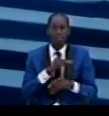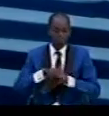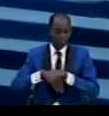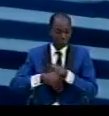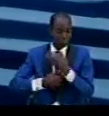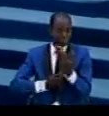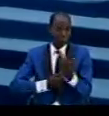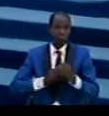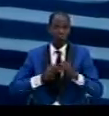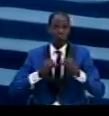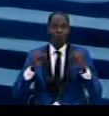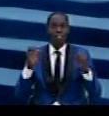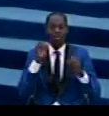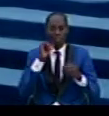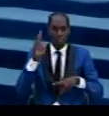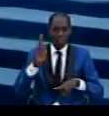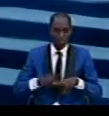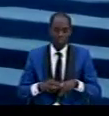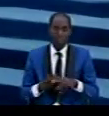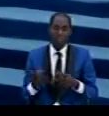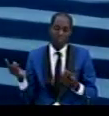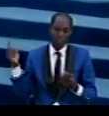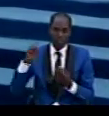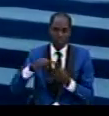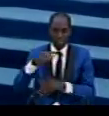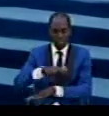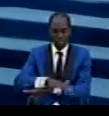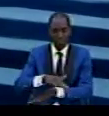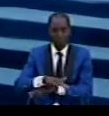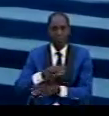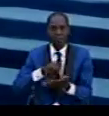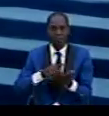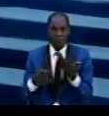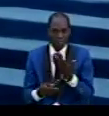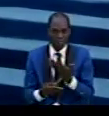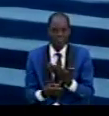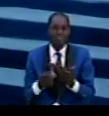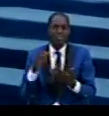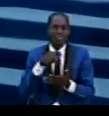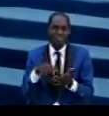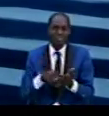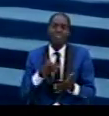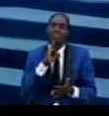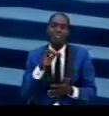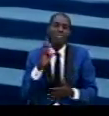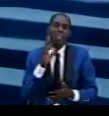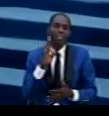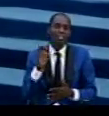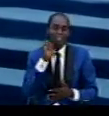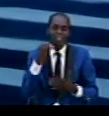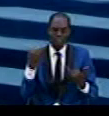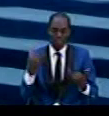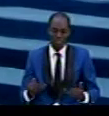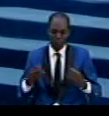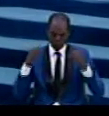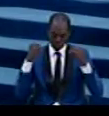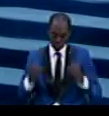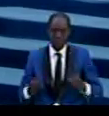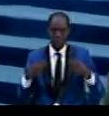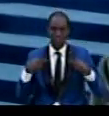to evening program. This is me. I am healthy. I am strong. Praise